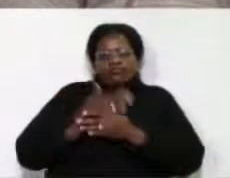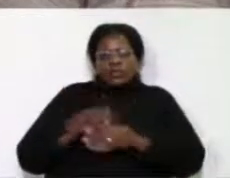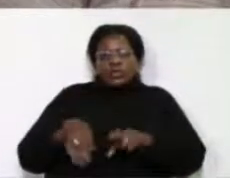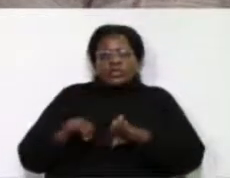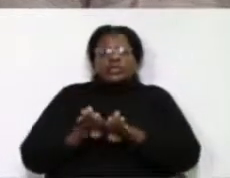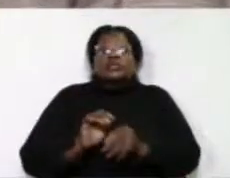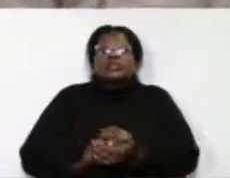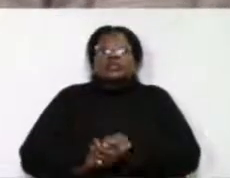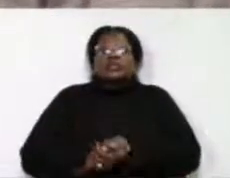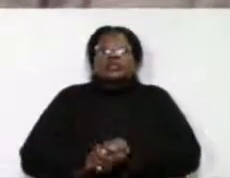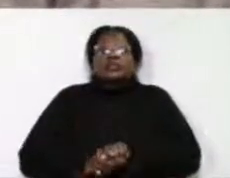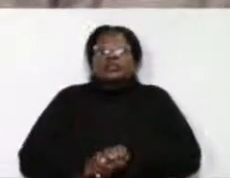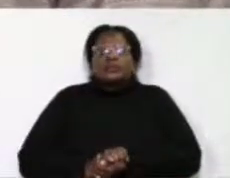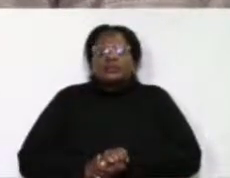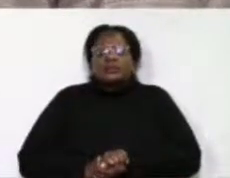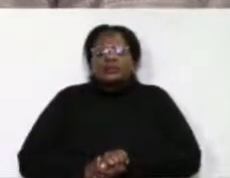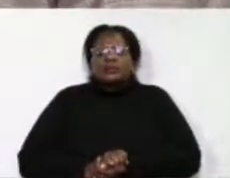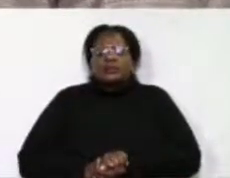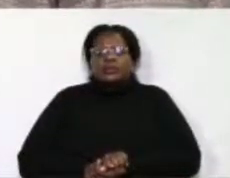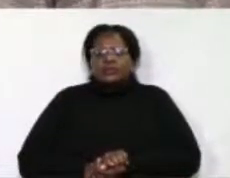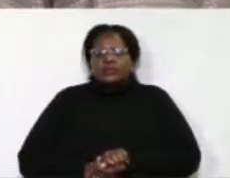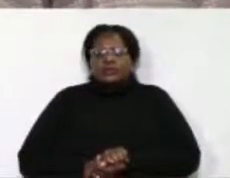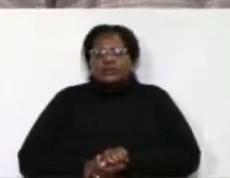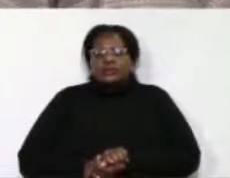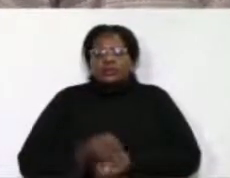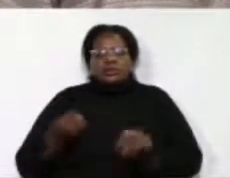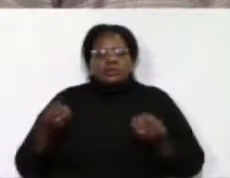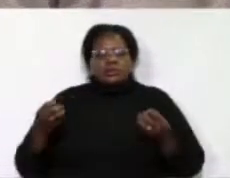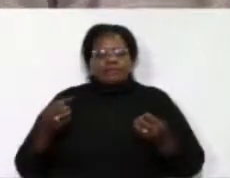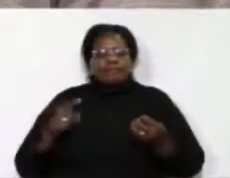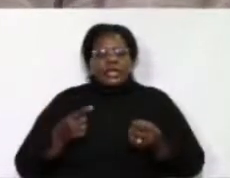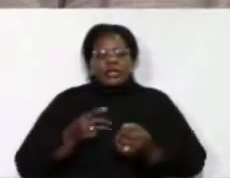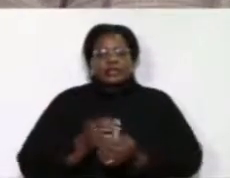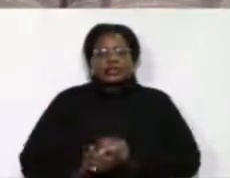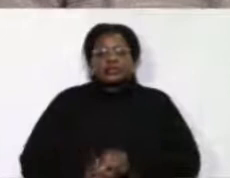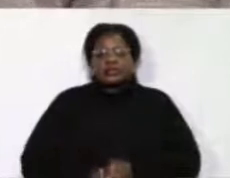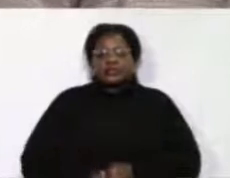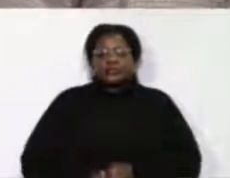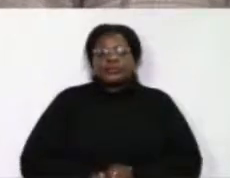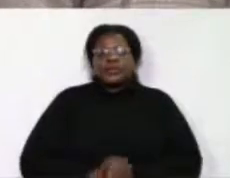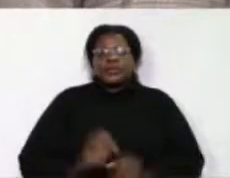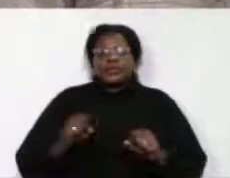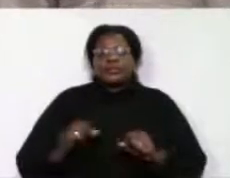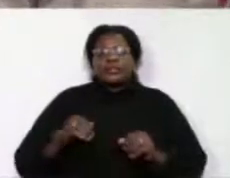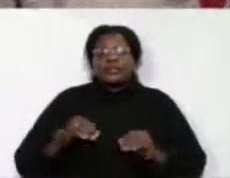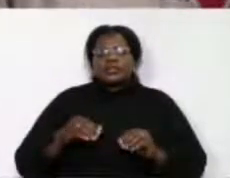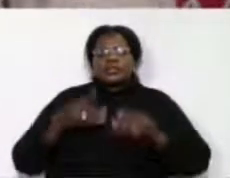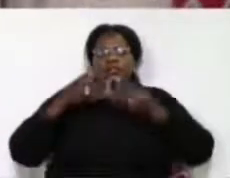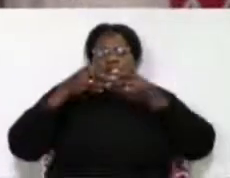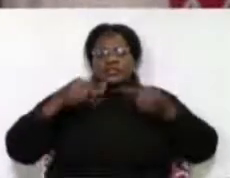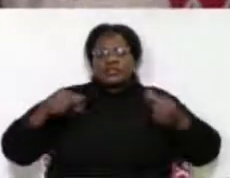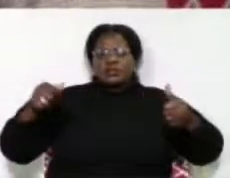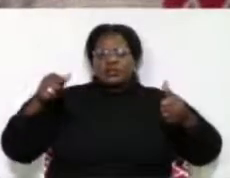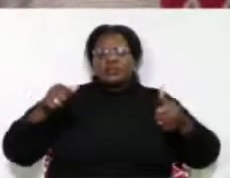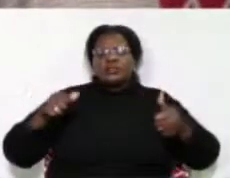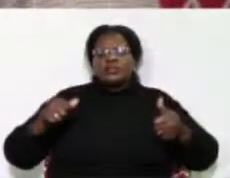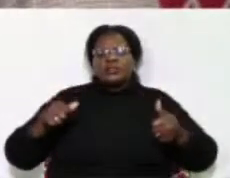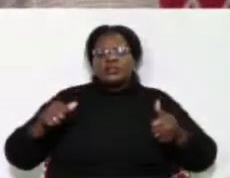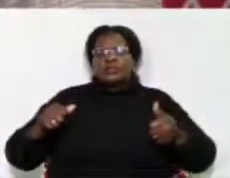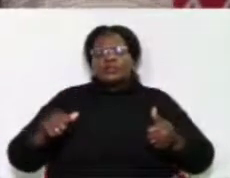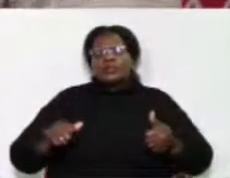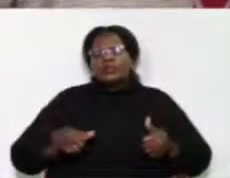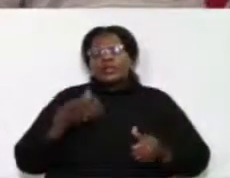also plays a big part in pricing and costing. Absolutely. Okay. So let's unpack it quickly. The security gate is made of steel